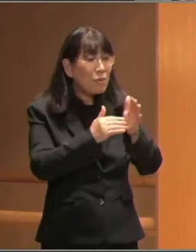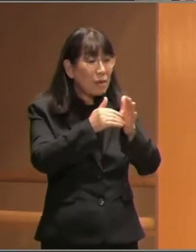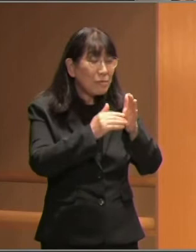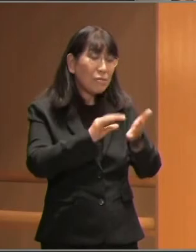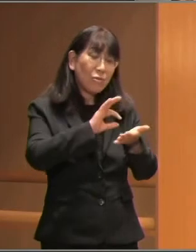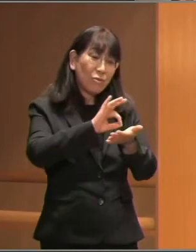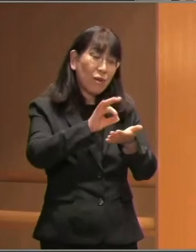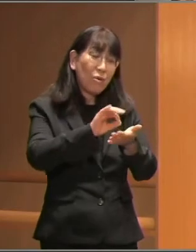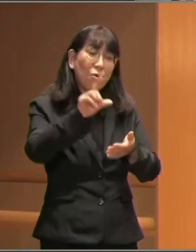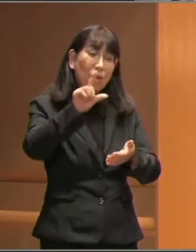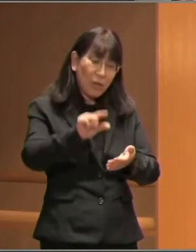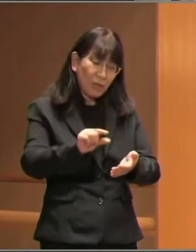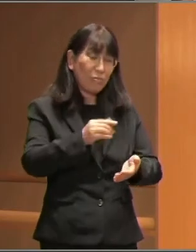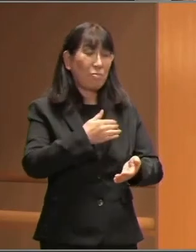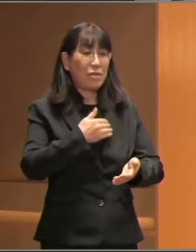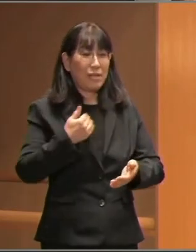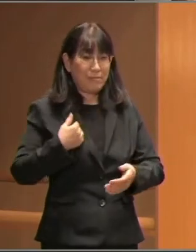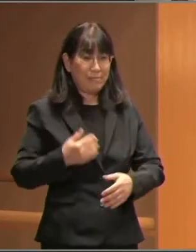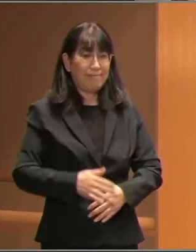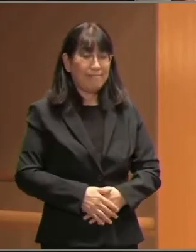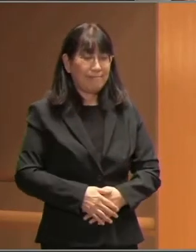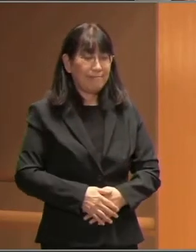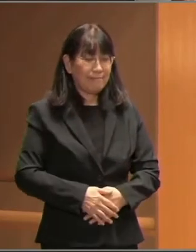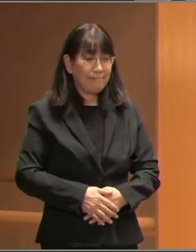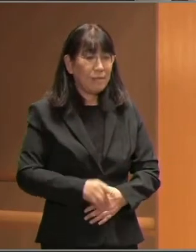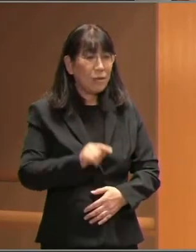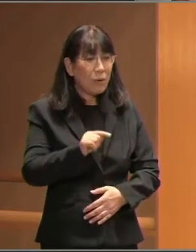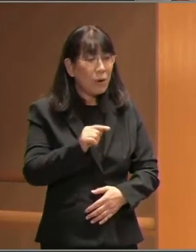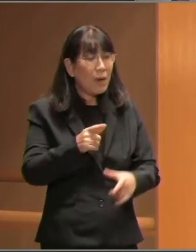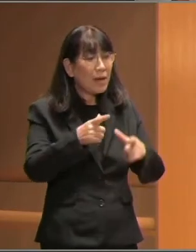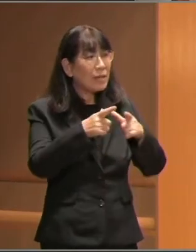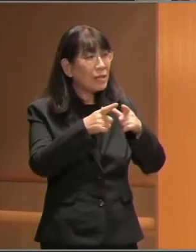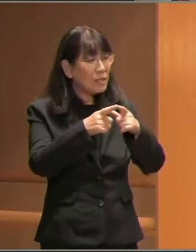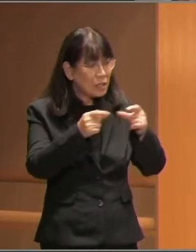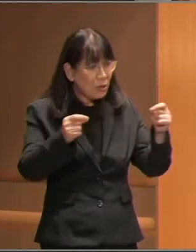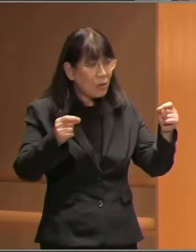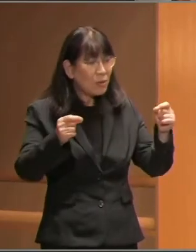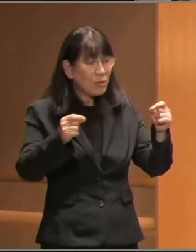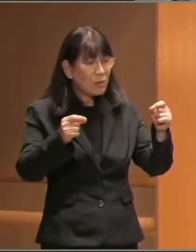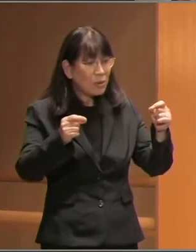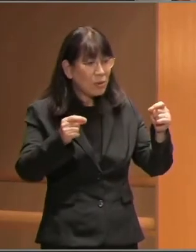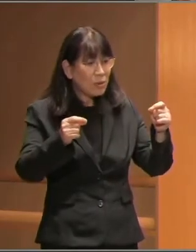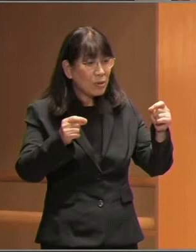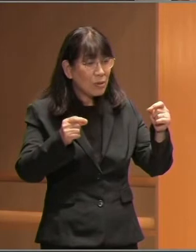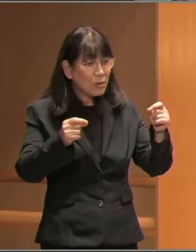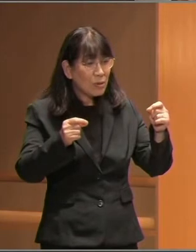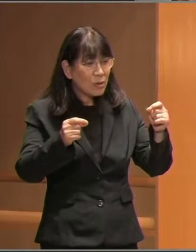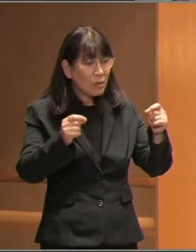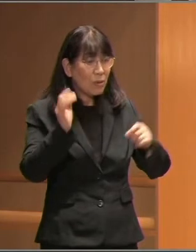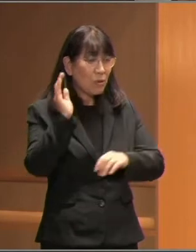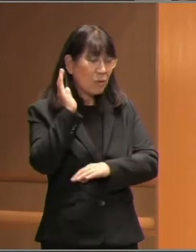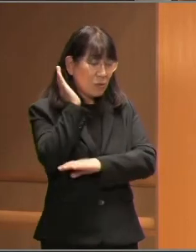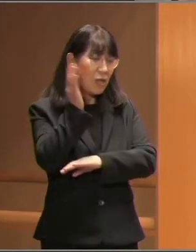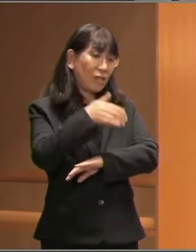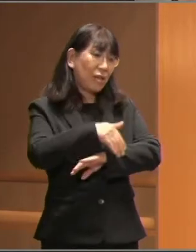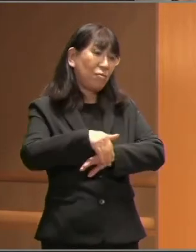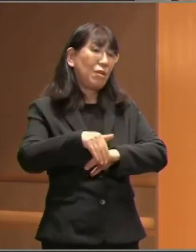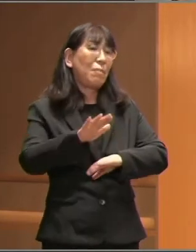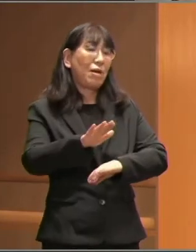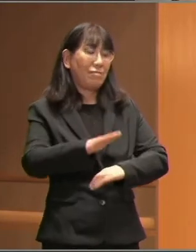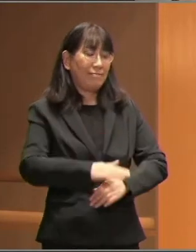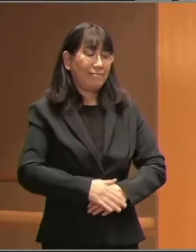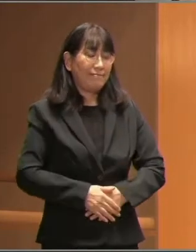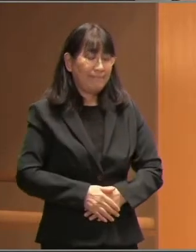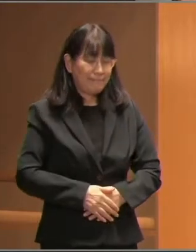the use of plastics. And this is also government policy of